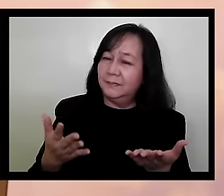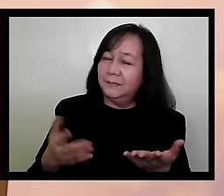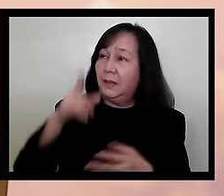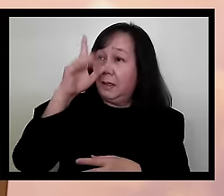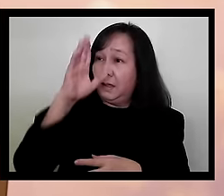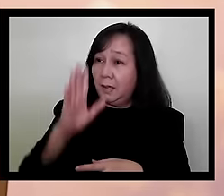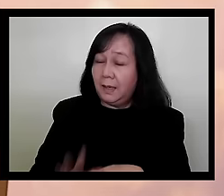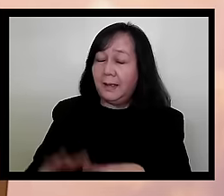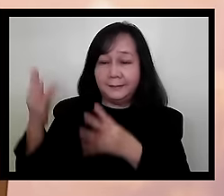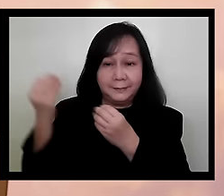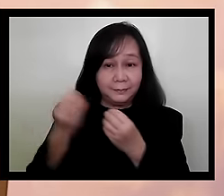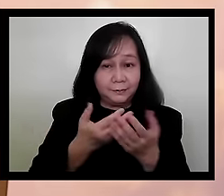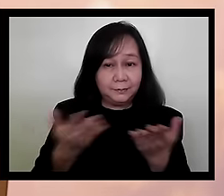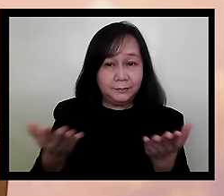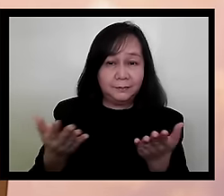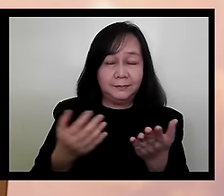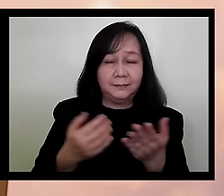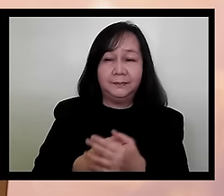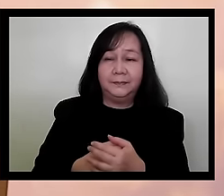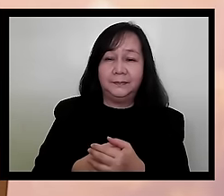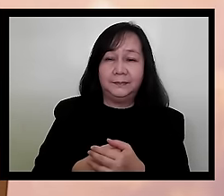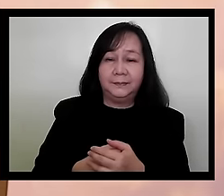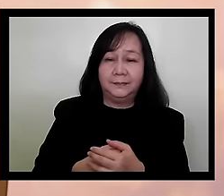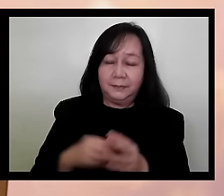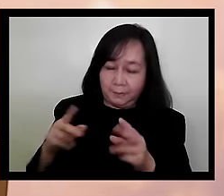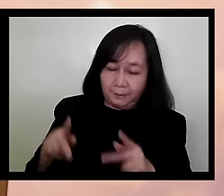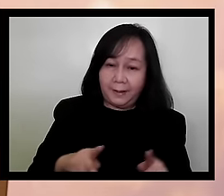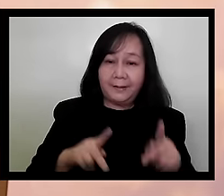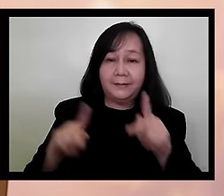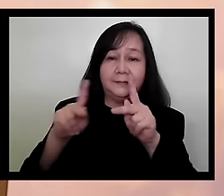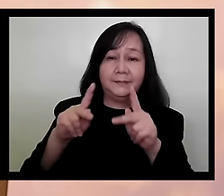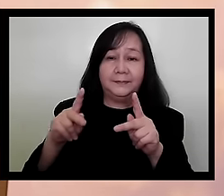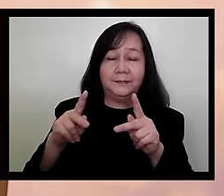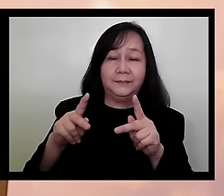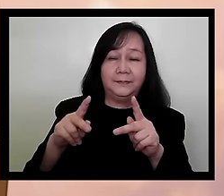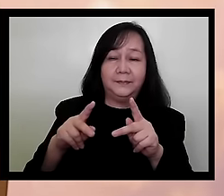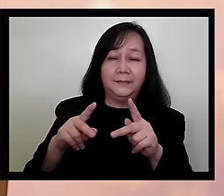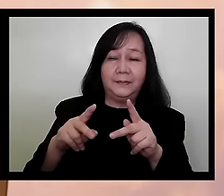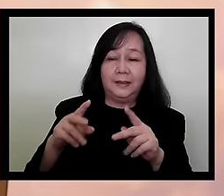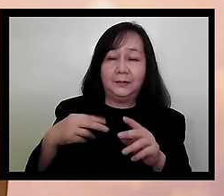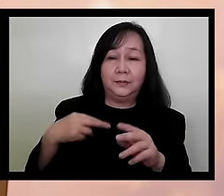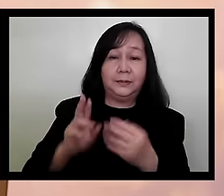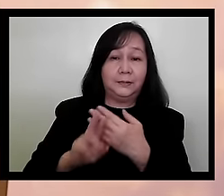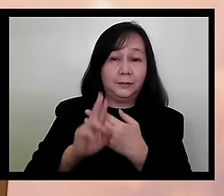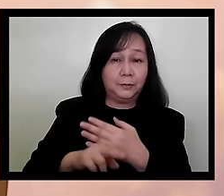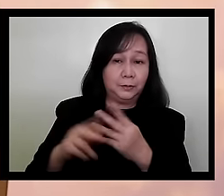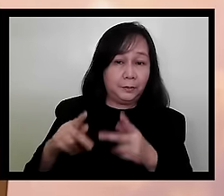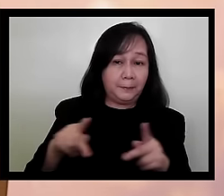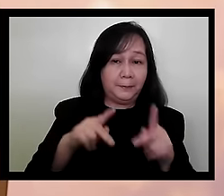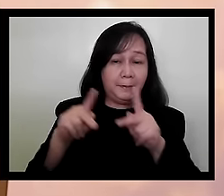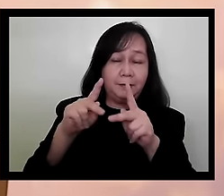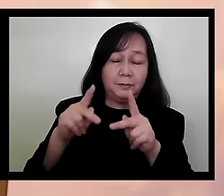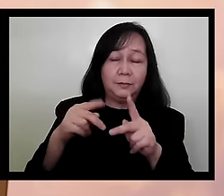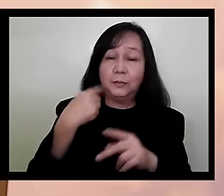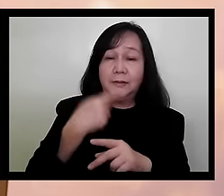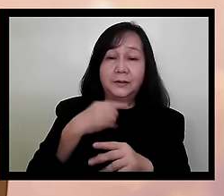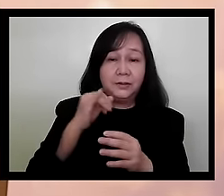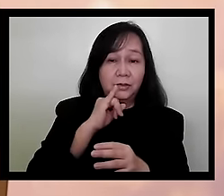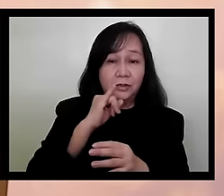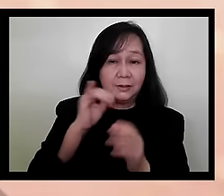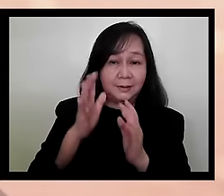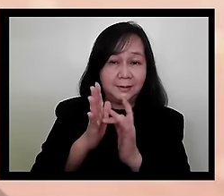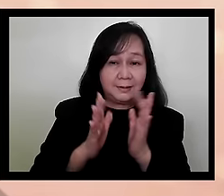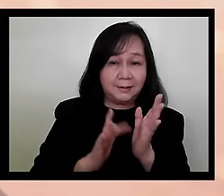God already giving us know the path but will we turn to that path who is Jesus